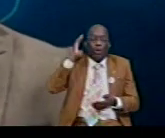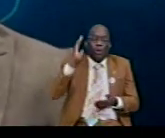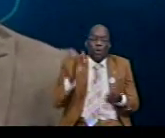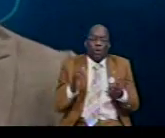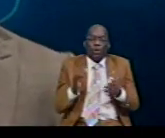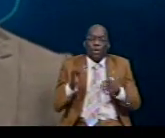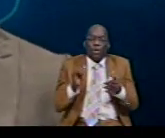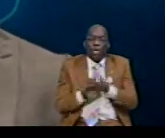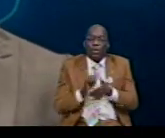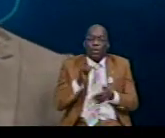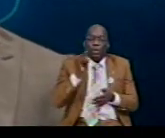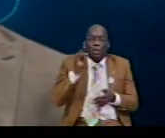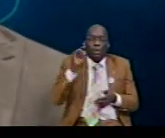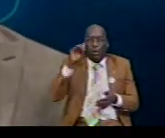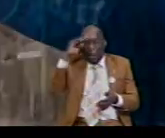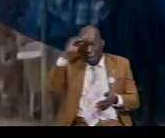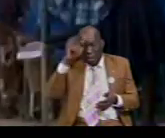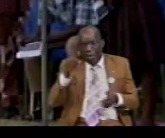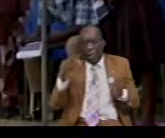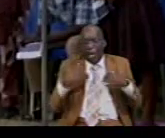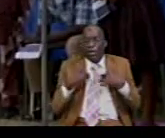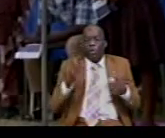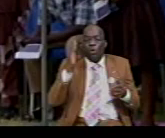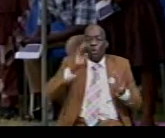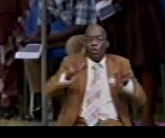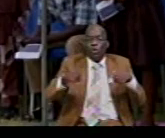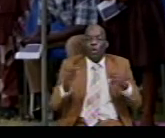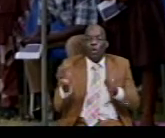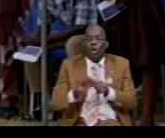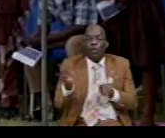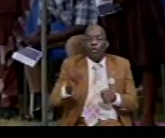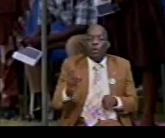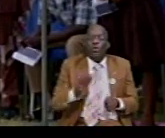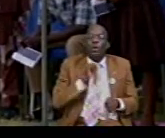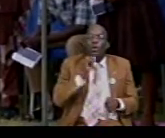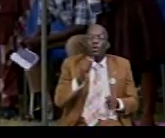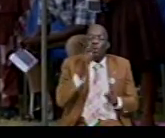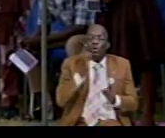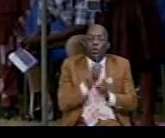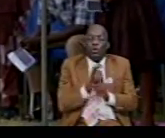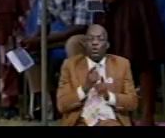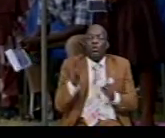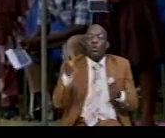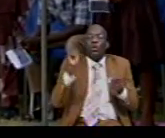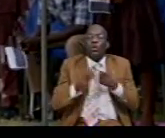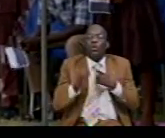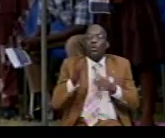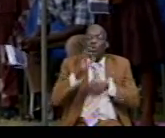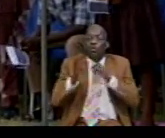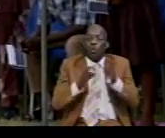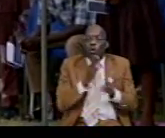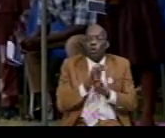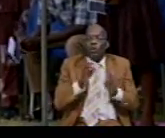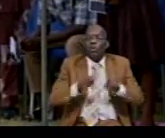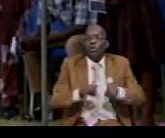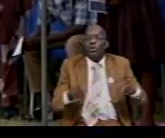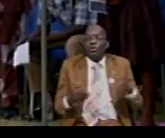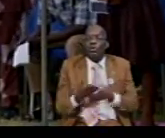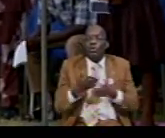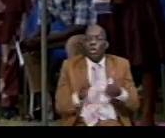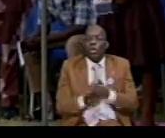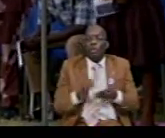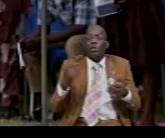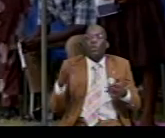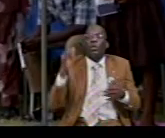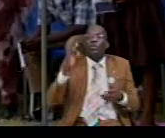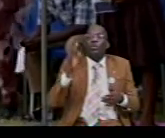we go viral, we go all over the world. Not only to go all over the world, souls will be saved and be brought to the knowledge of Christ. Let's pray